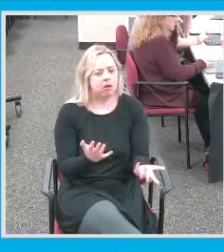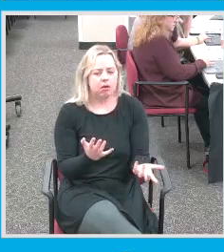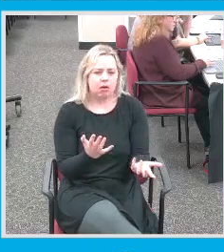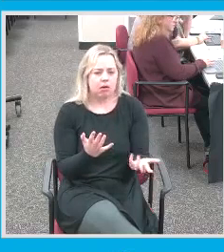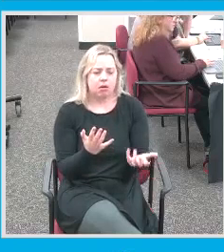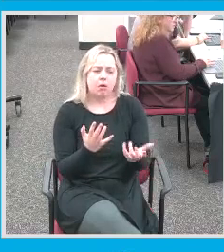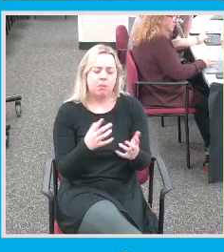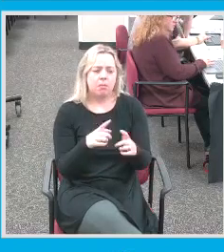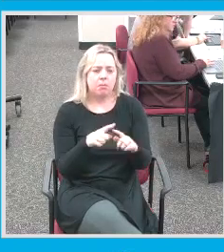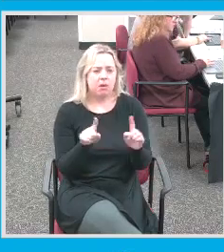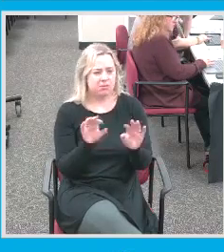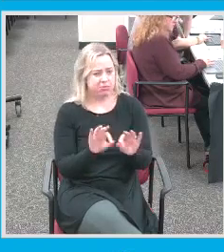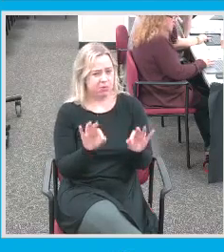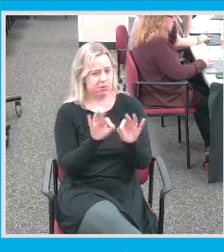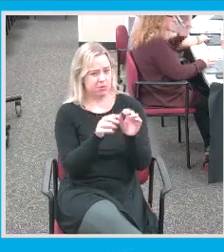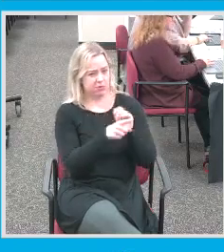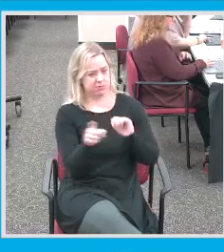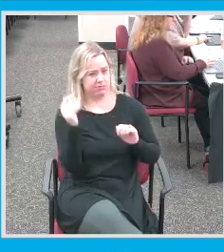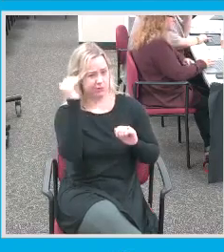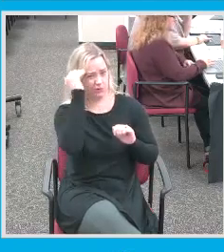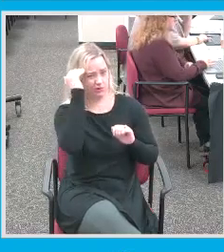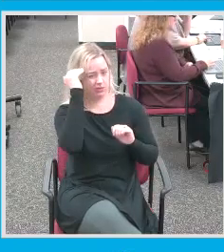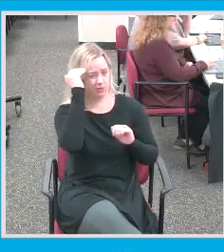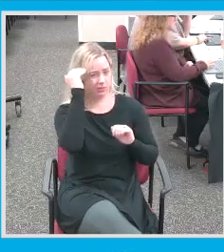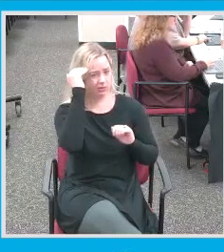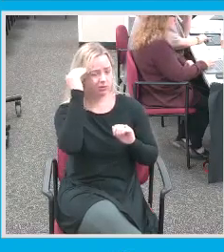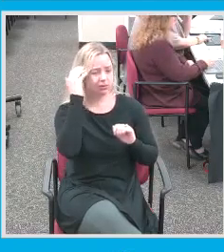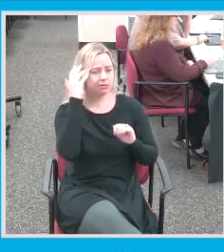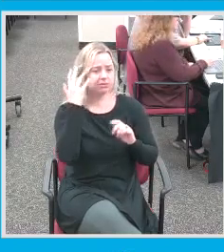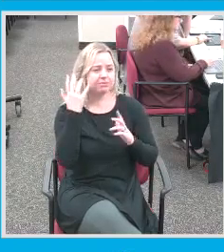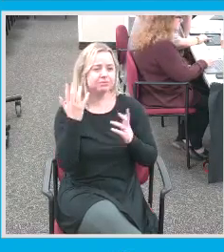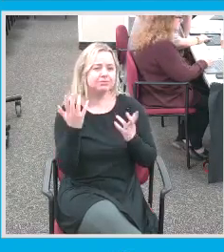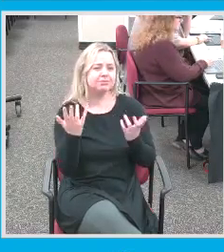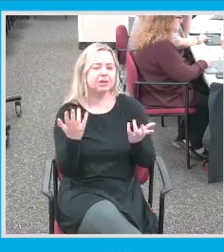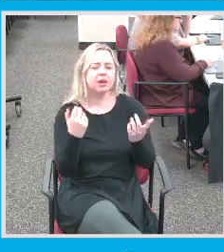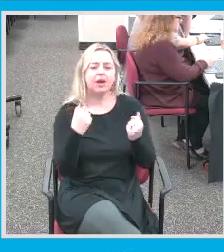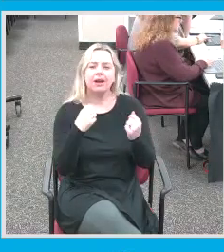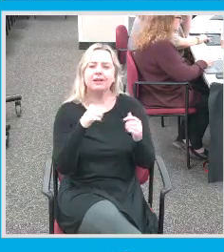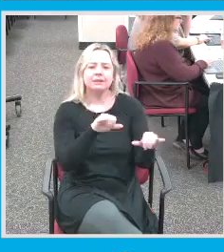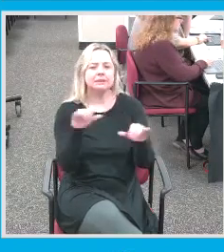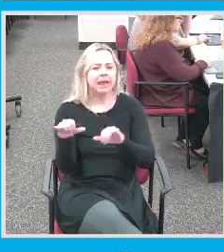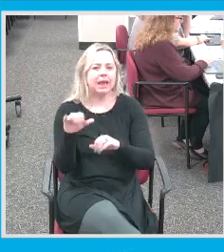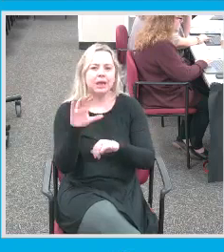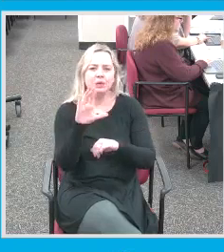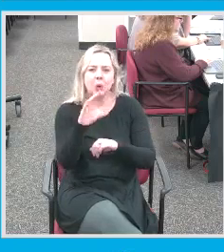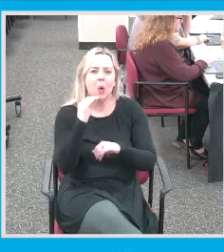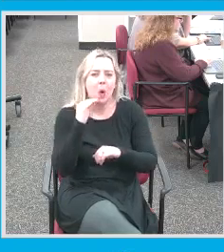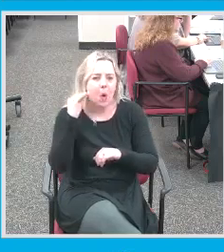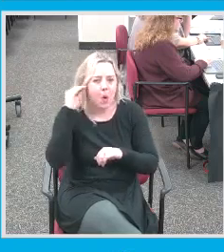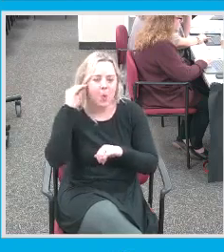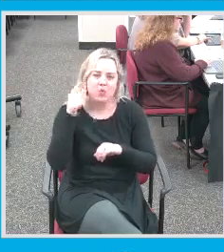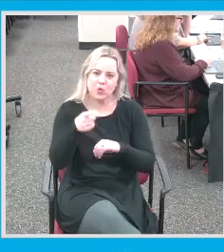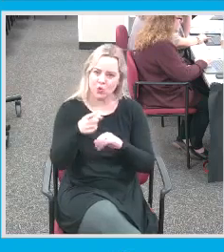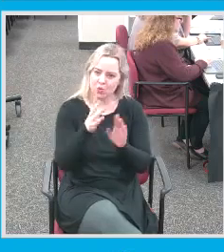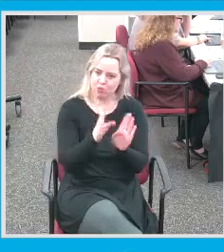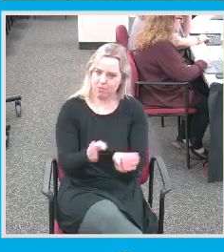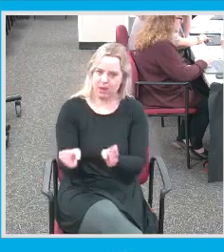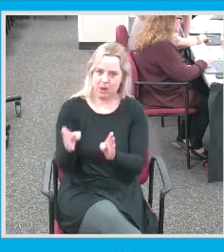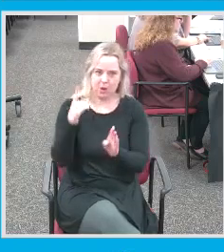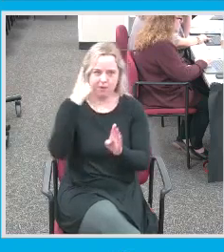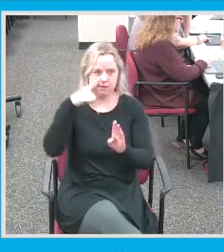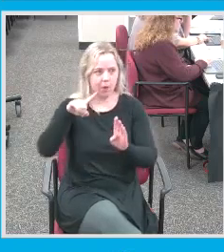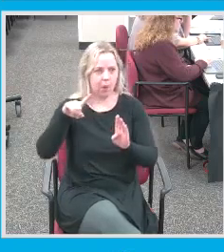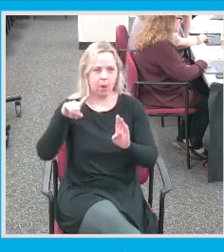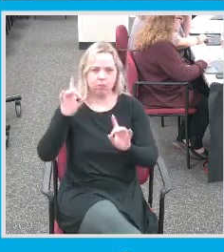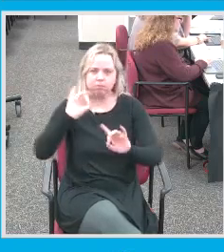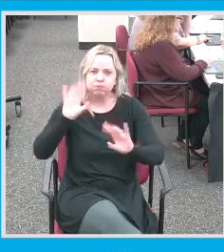it's being aware of, it's just like weather stripping and things like that. When there are storms coming, we take preparation to keep our home safe,